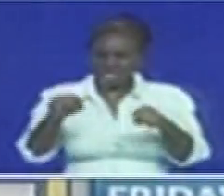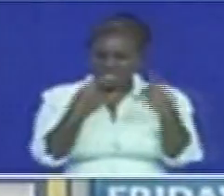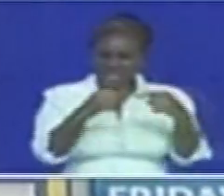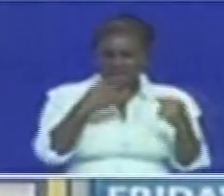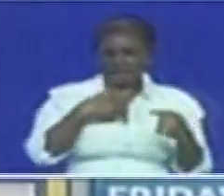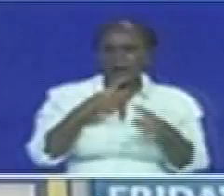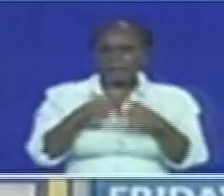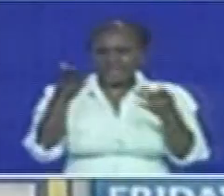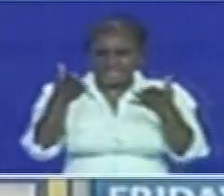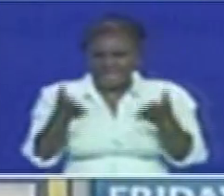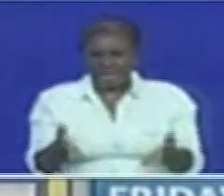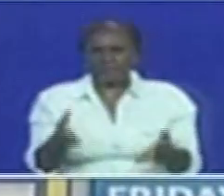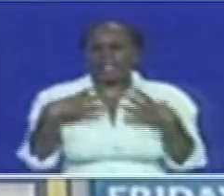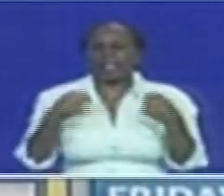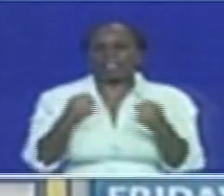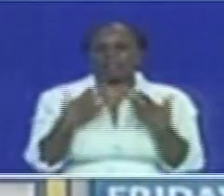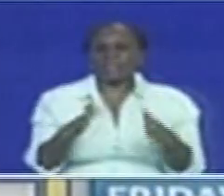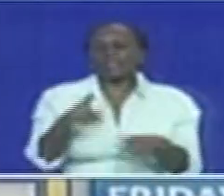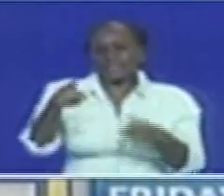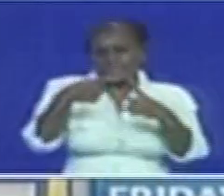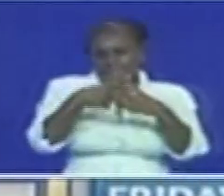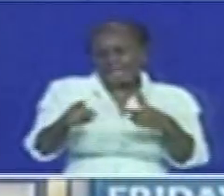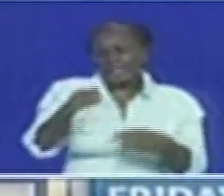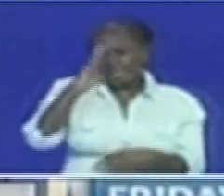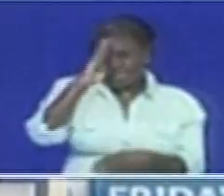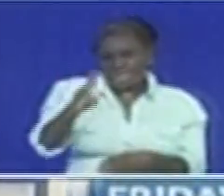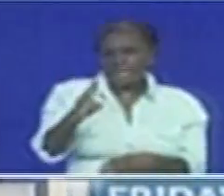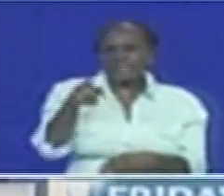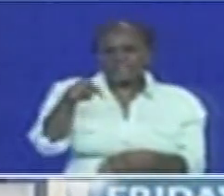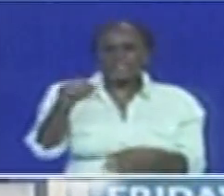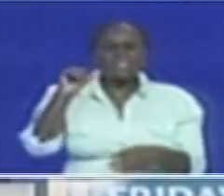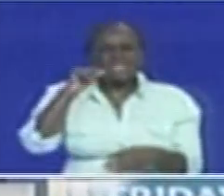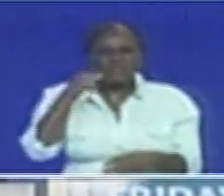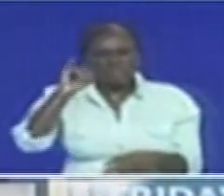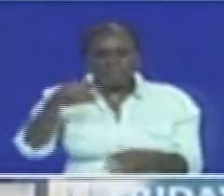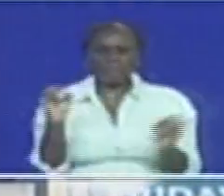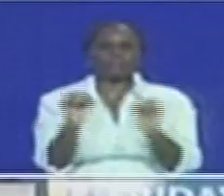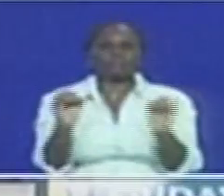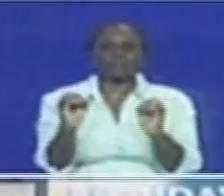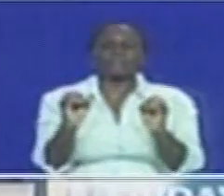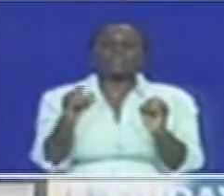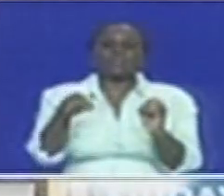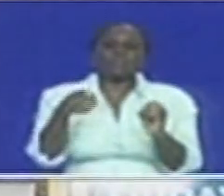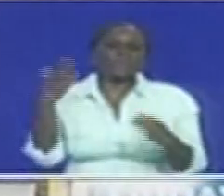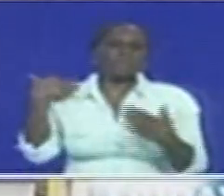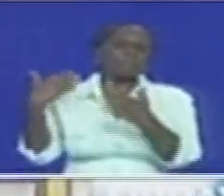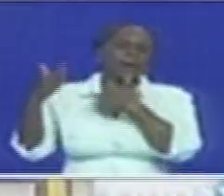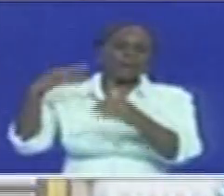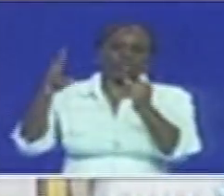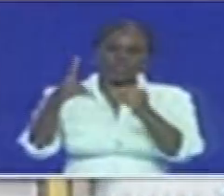announced his readiness for the race set early on Sunday morning. Kirui is not new in Japan. His last race was way back